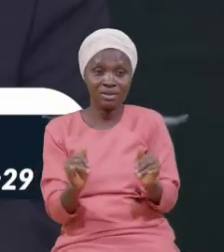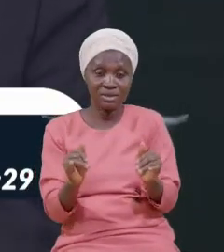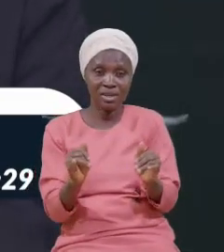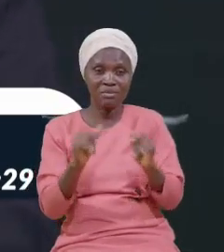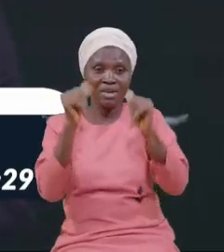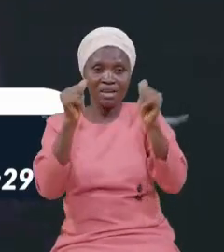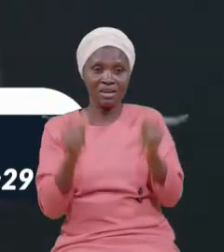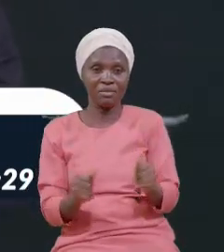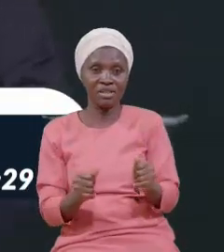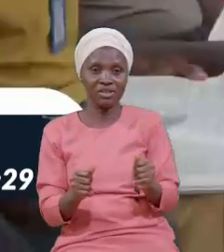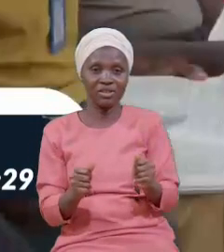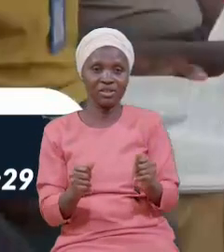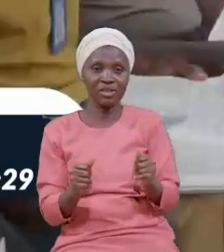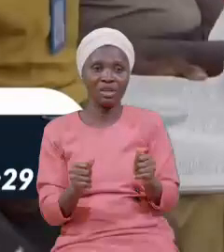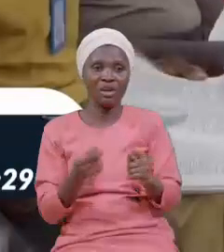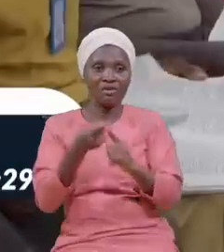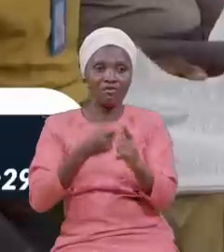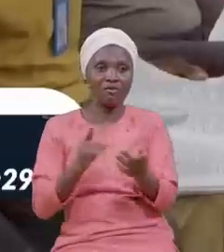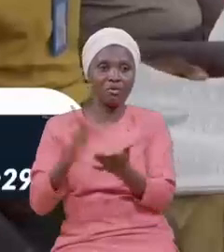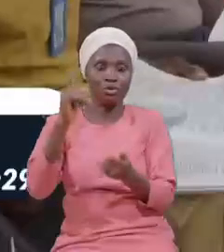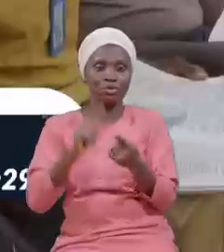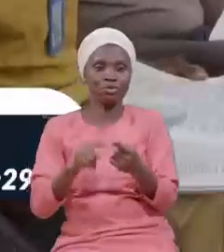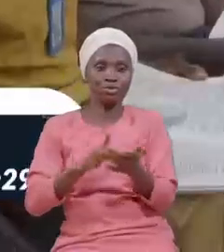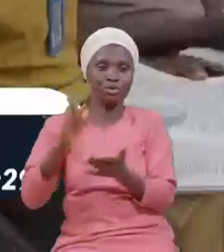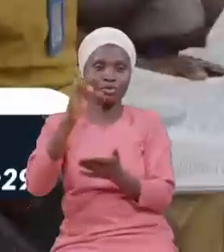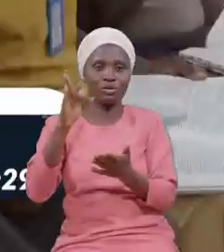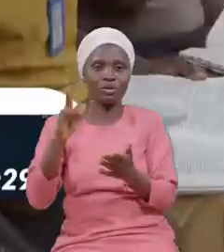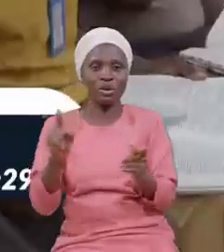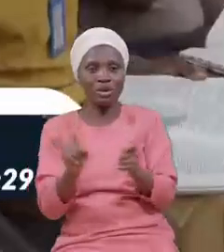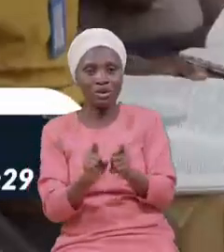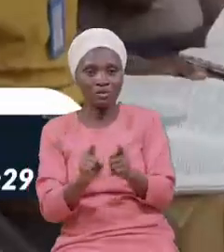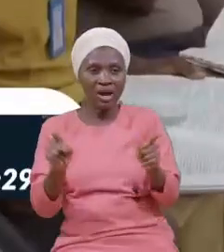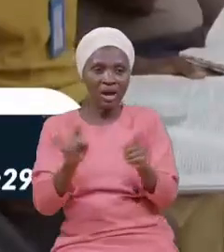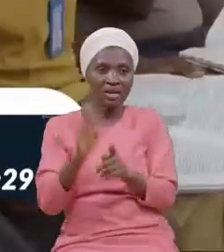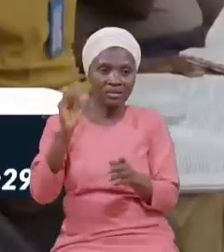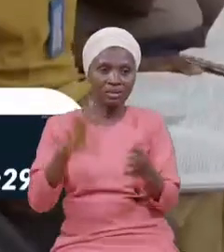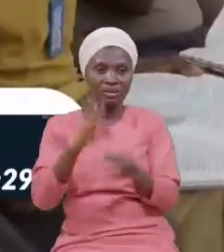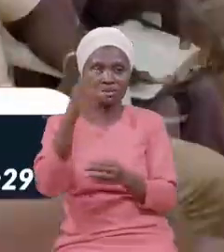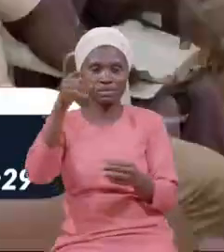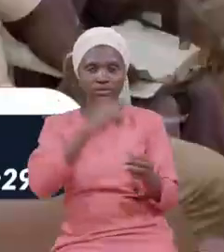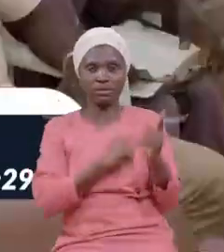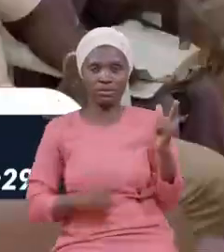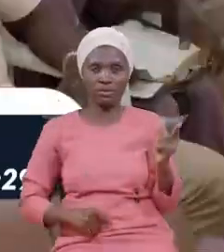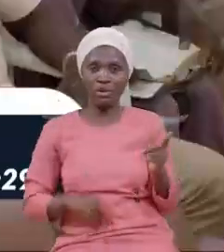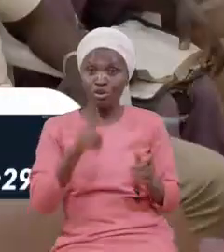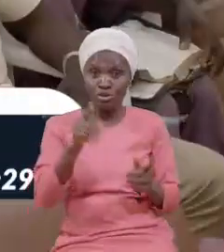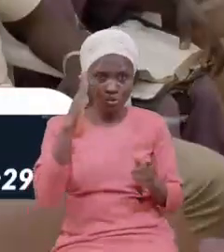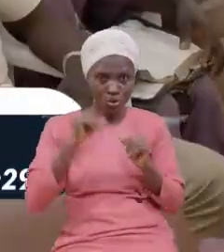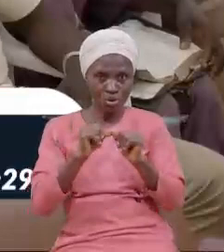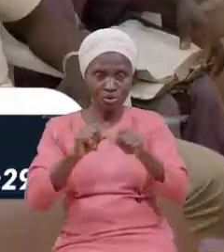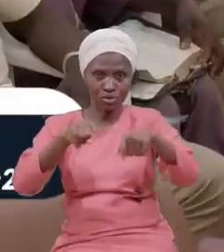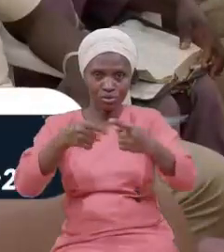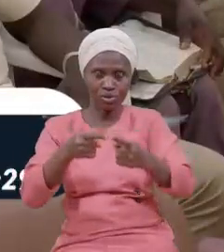up, you'll not go down. You'll be going forward, you'll not go backward. Because as